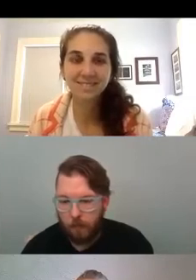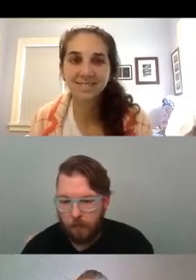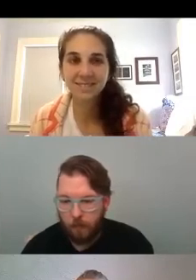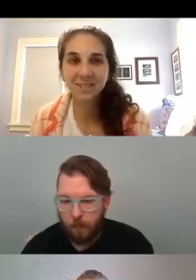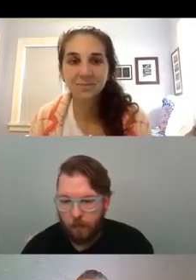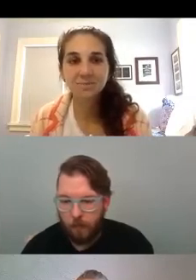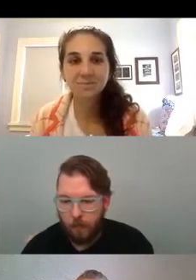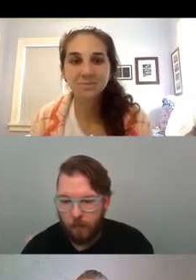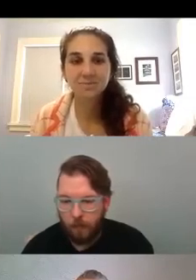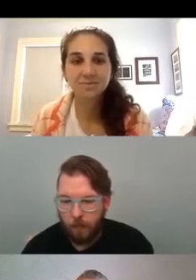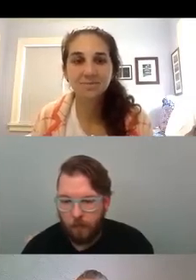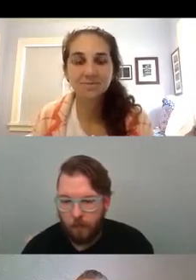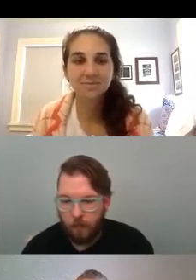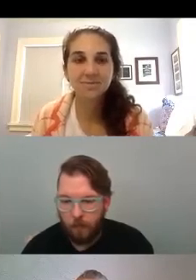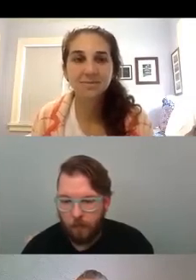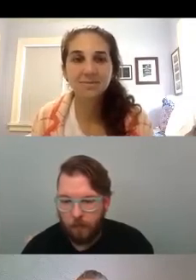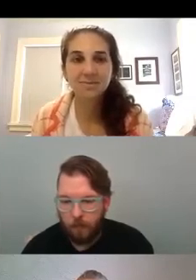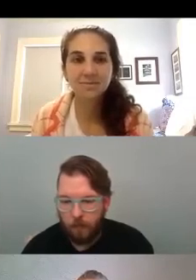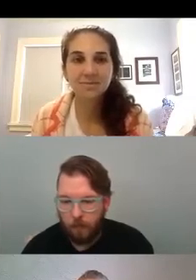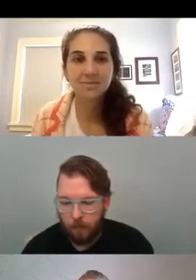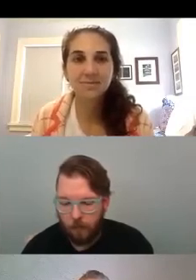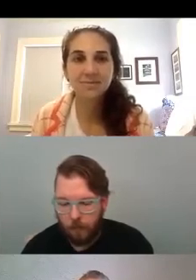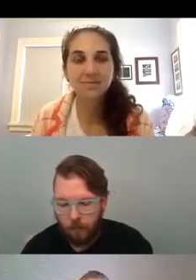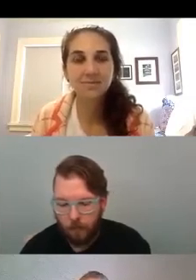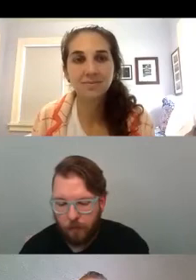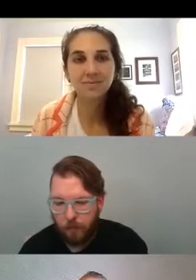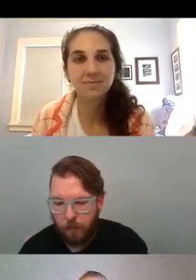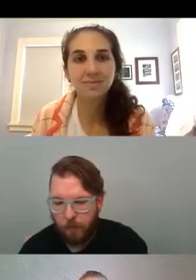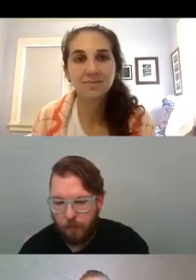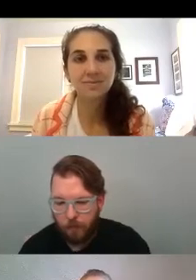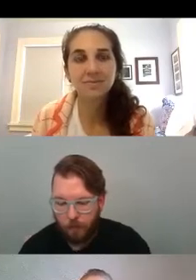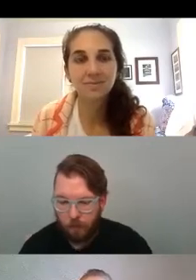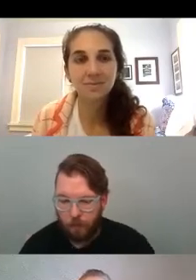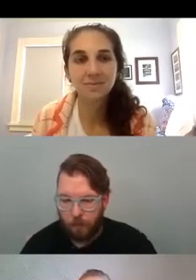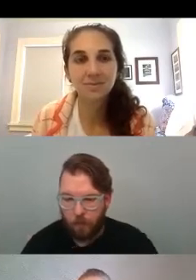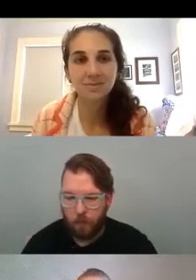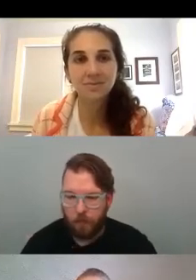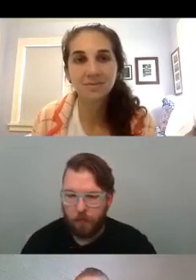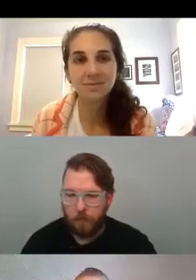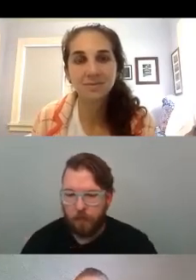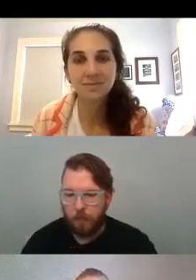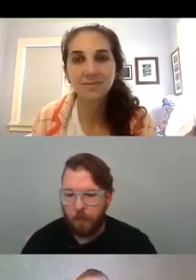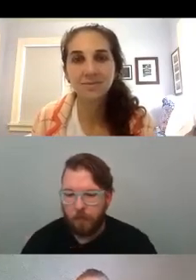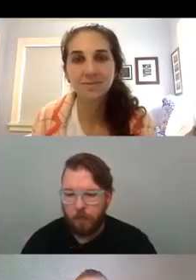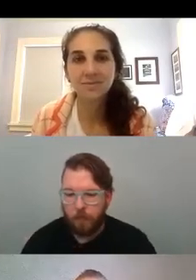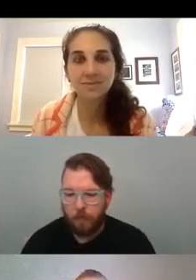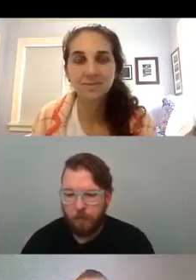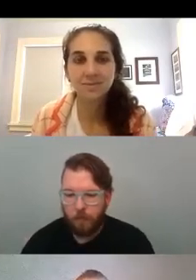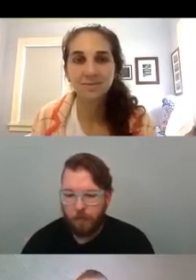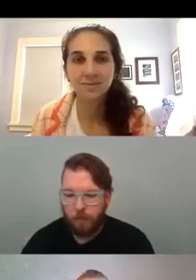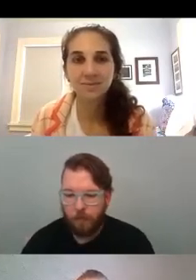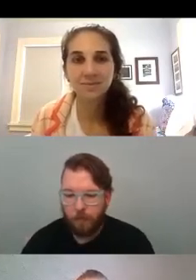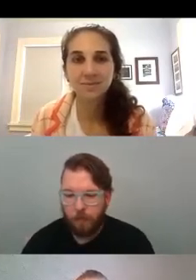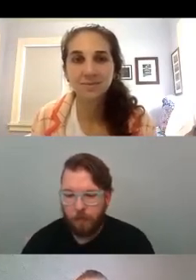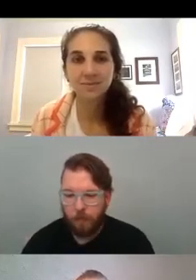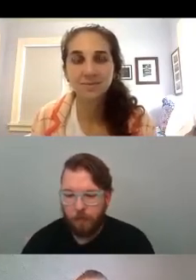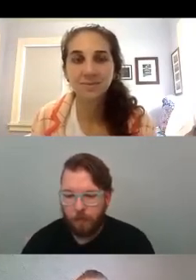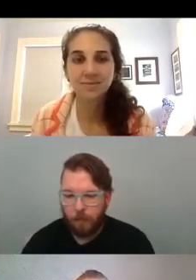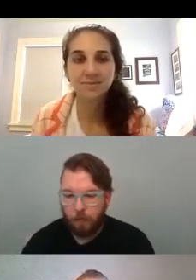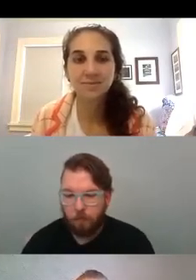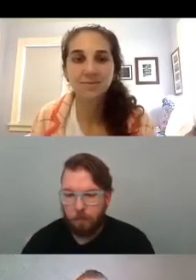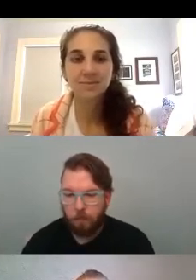MoCA Cleveland was closed to the public for 6.5 months. And in fact, we only just reopened on October